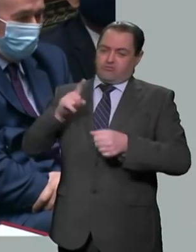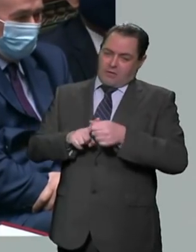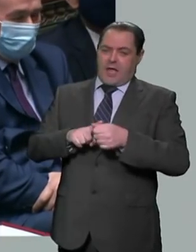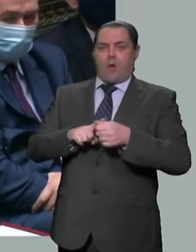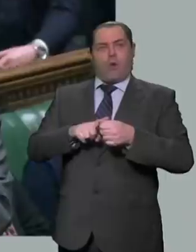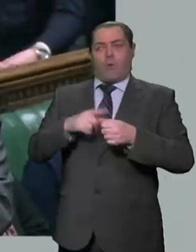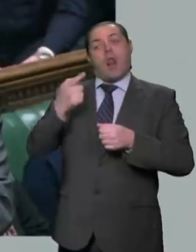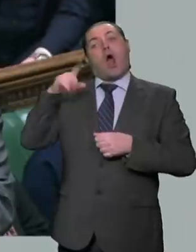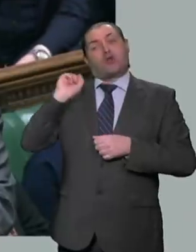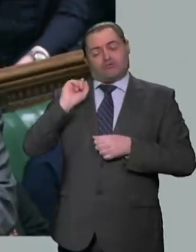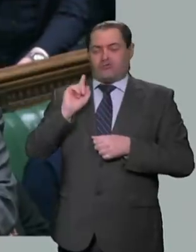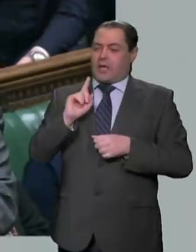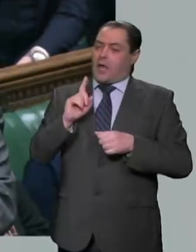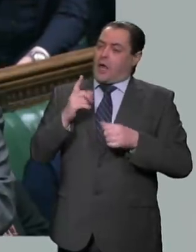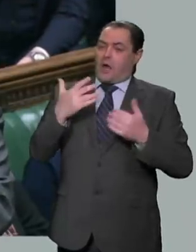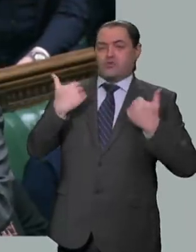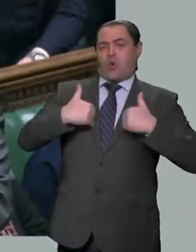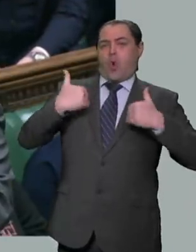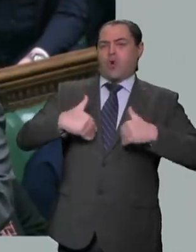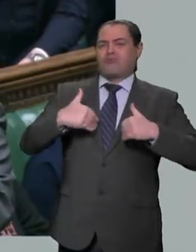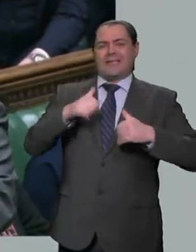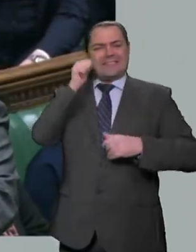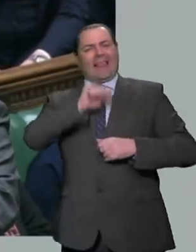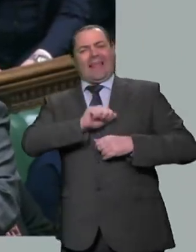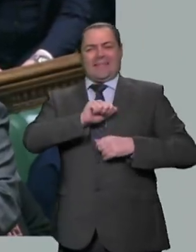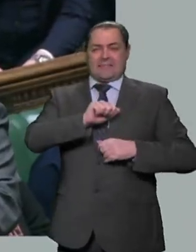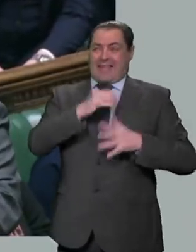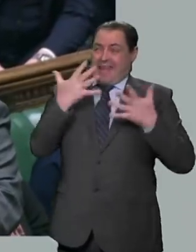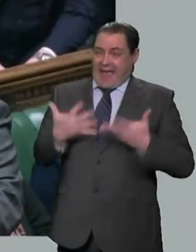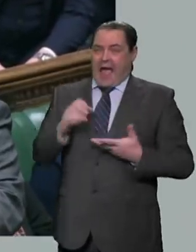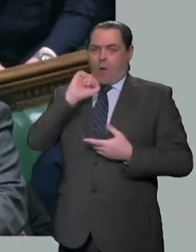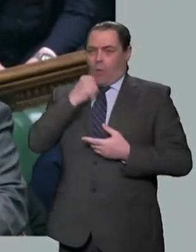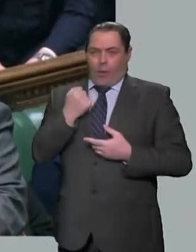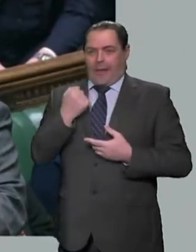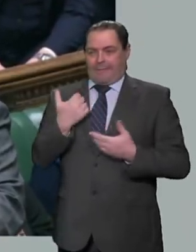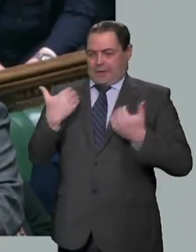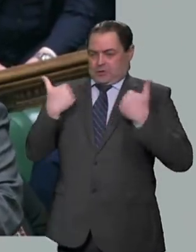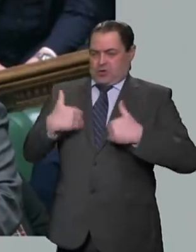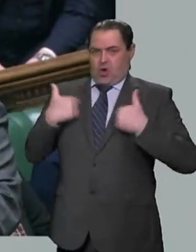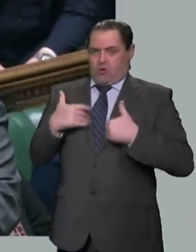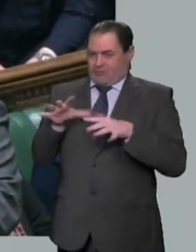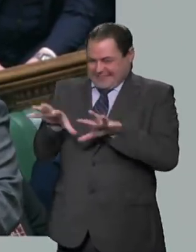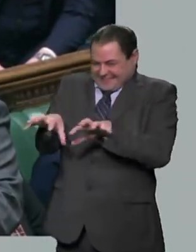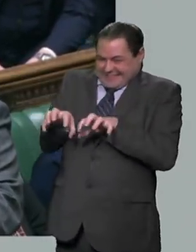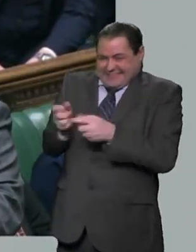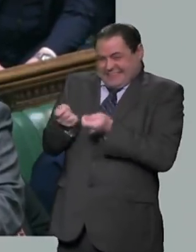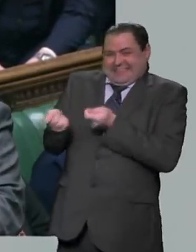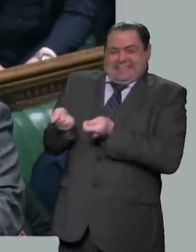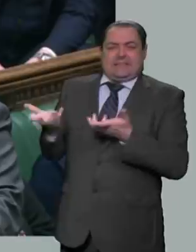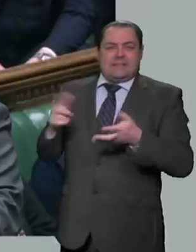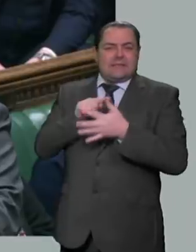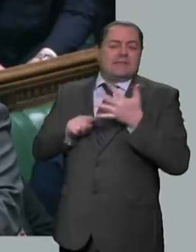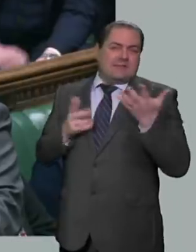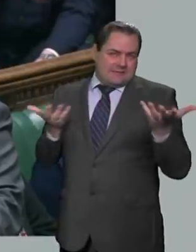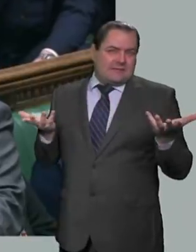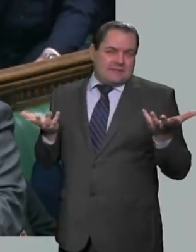we've got the year of Tory squeeze for family budgets. Economists have warned that UK living standards will worsen